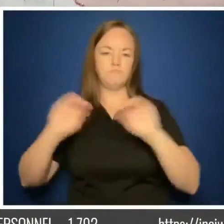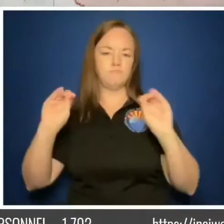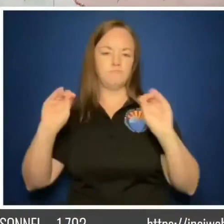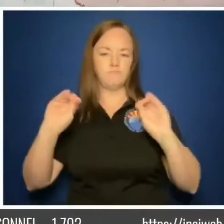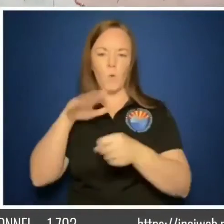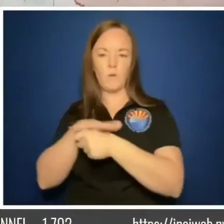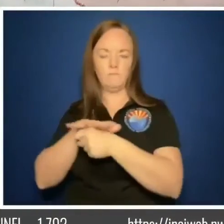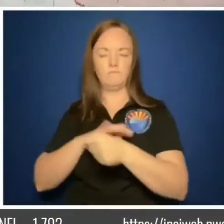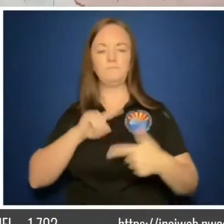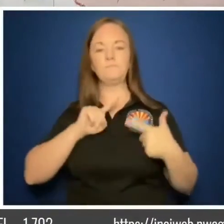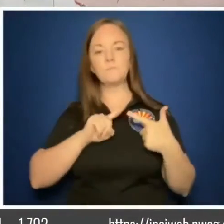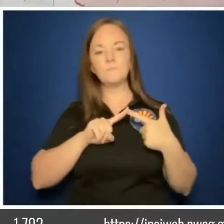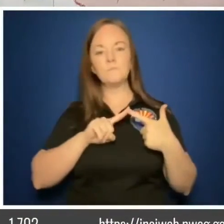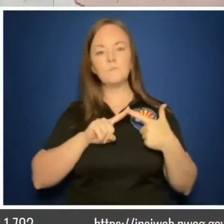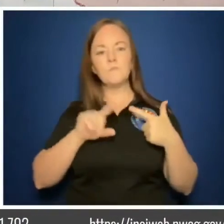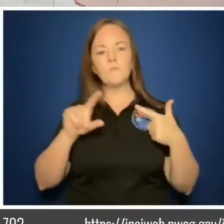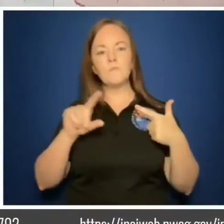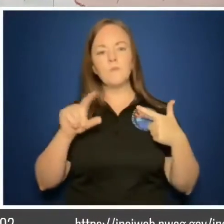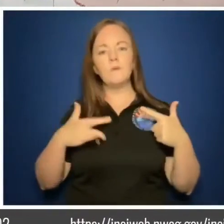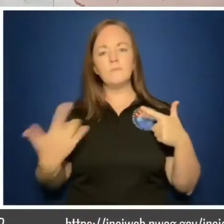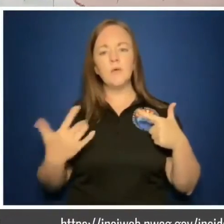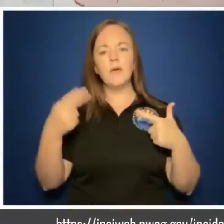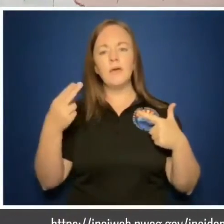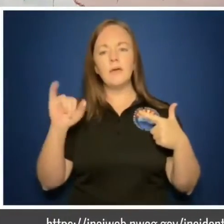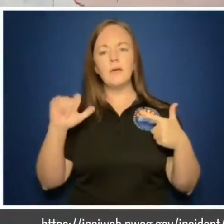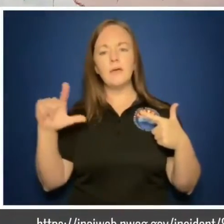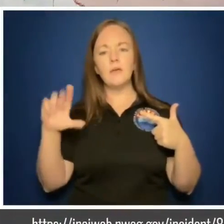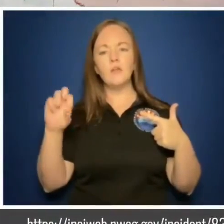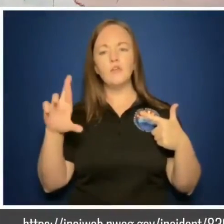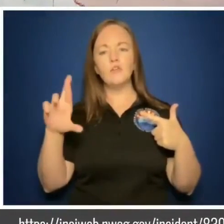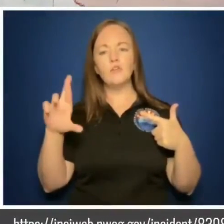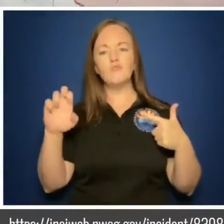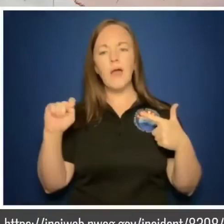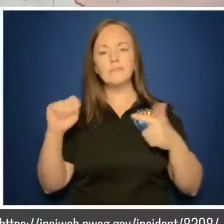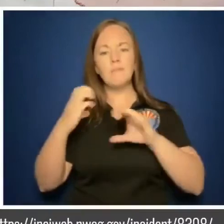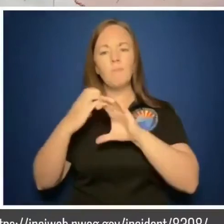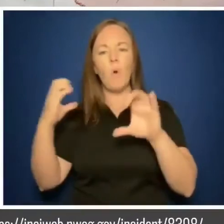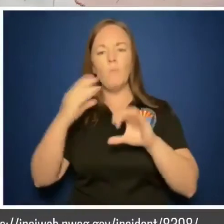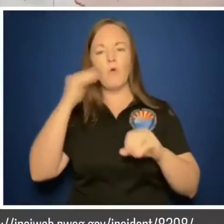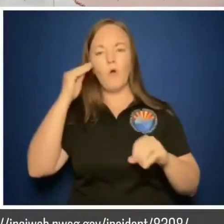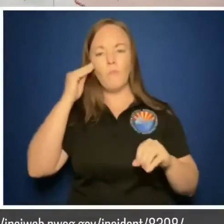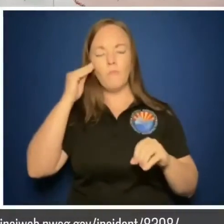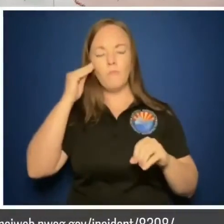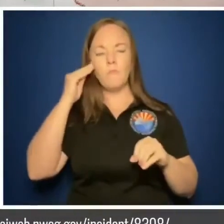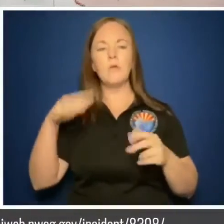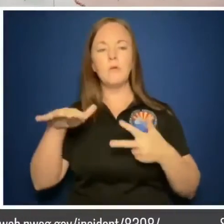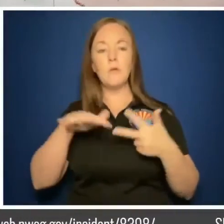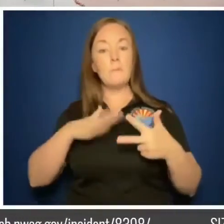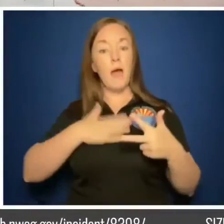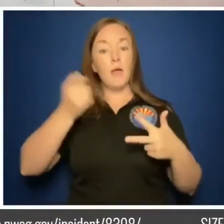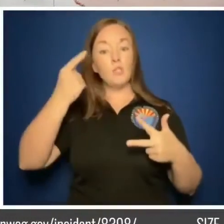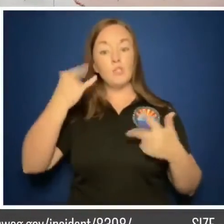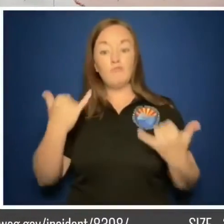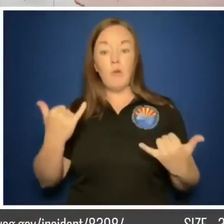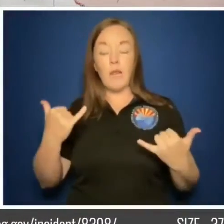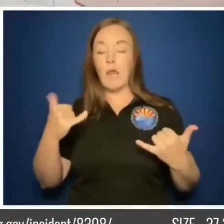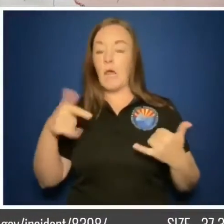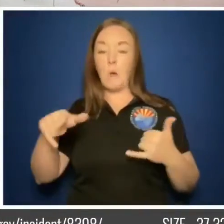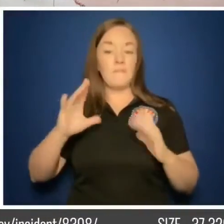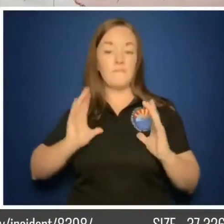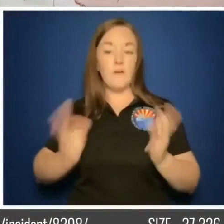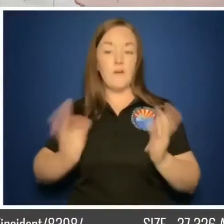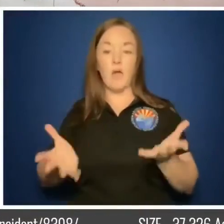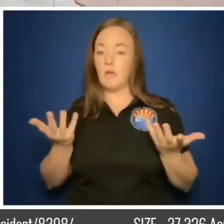Someone asked the status of Hillcrest Mobile Home Park. And as far as I know, Hillcrest is fine. Everything in there is fine right